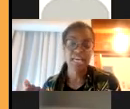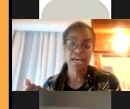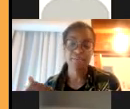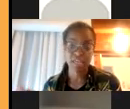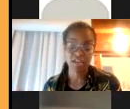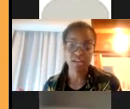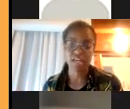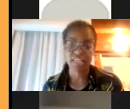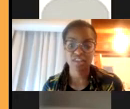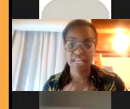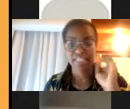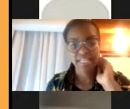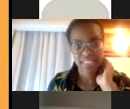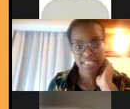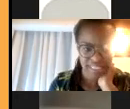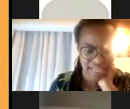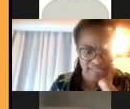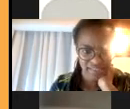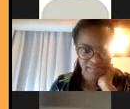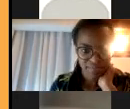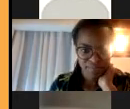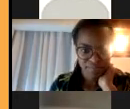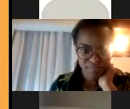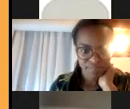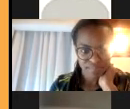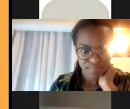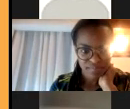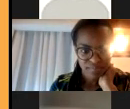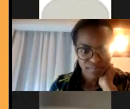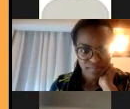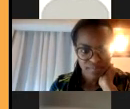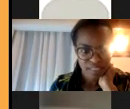families here in the United States. Next slide.